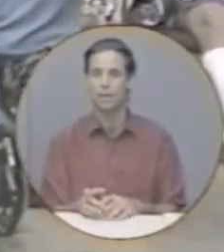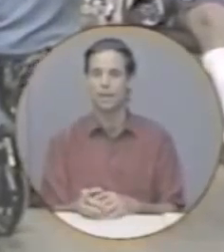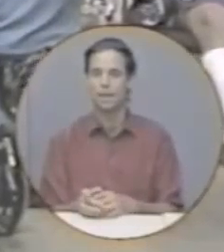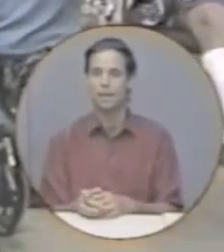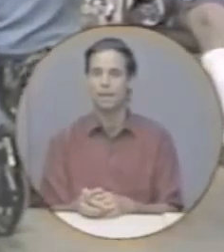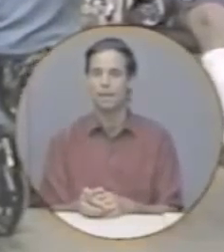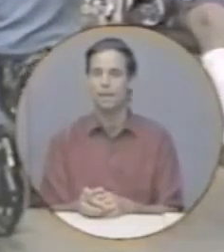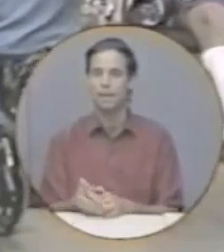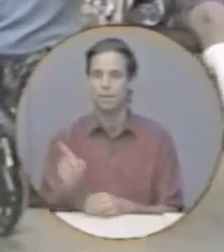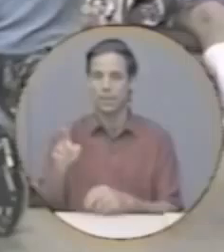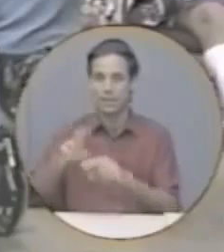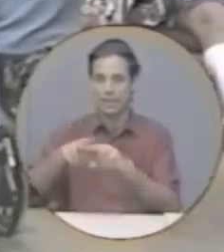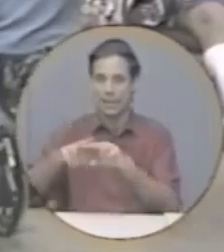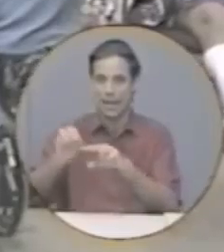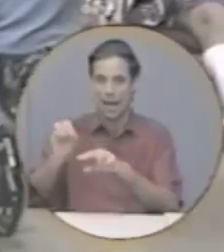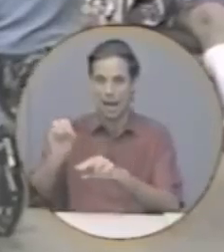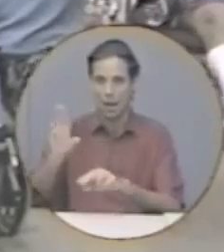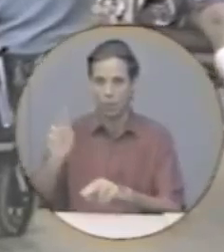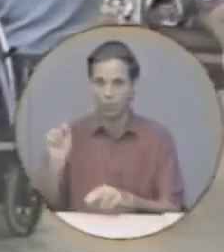seat out.